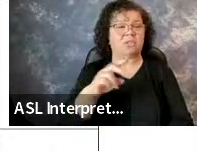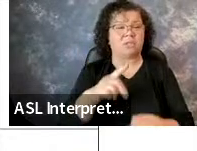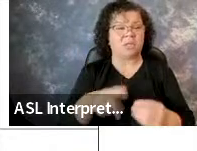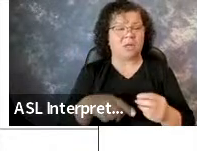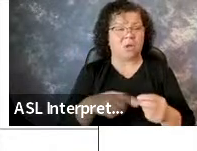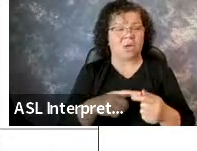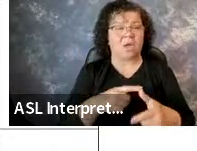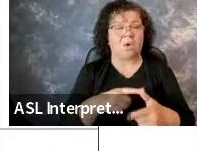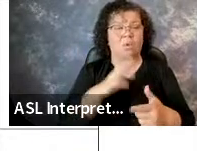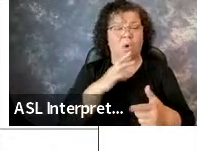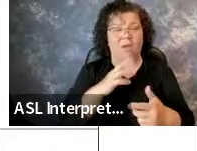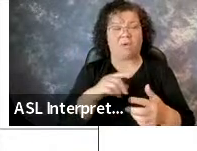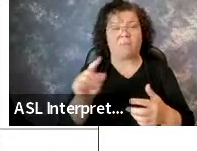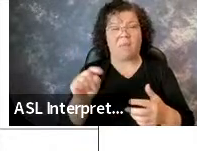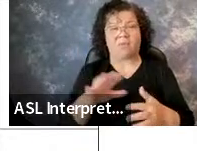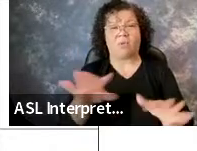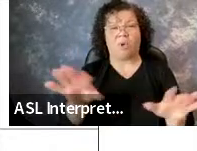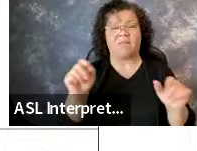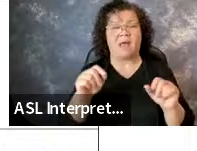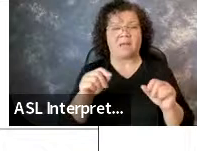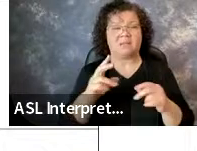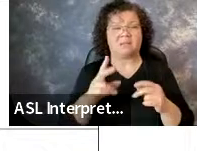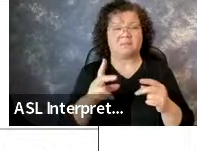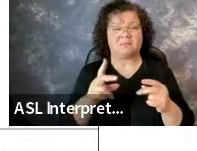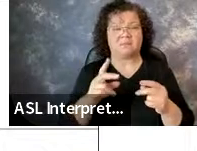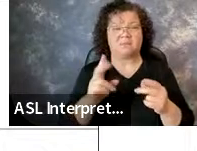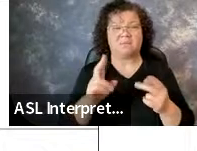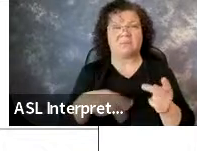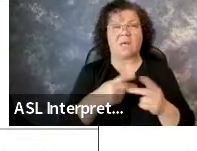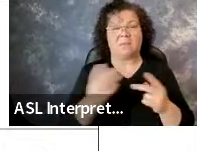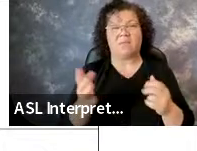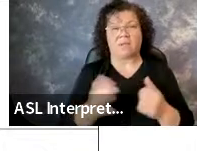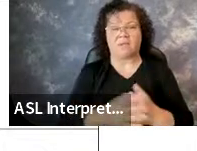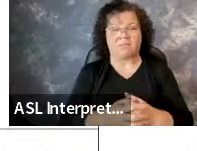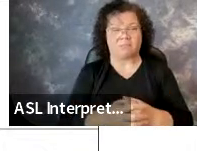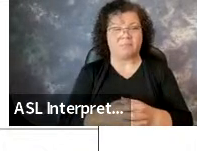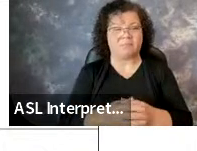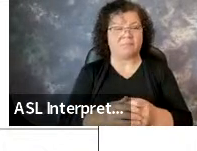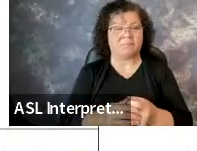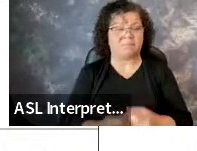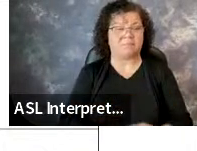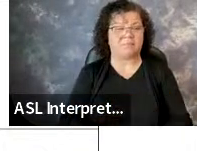shade and some of those amenities or restrooms, things like that.